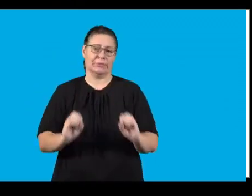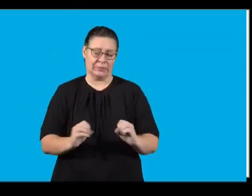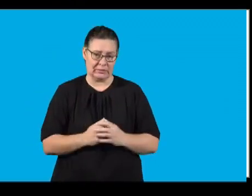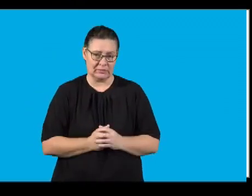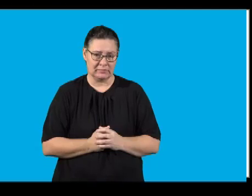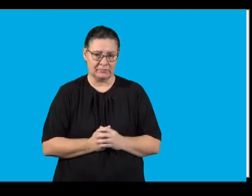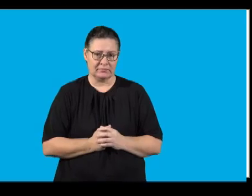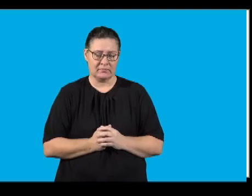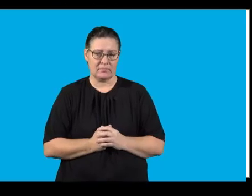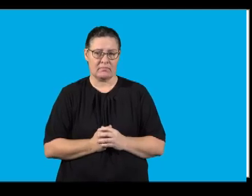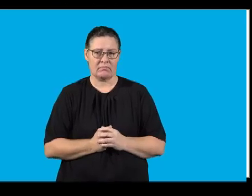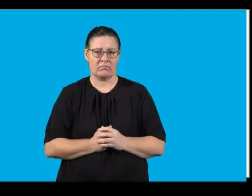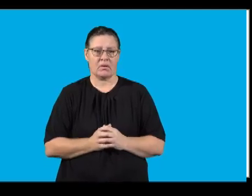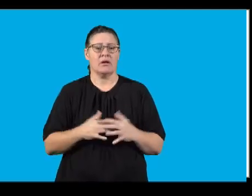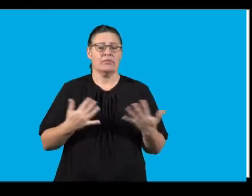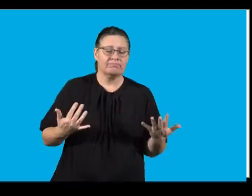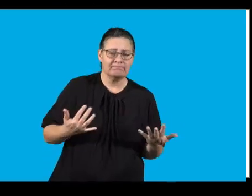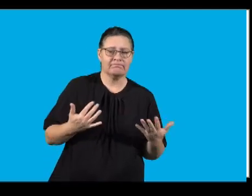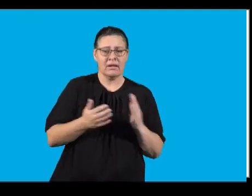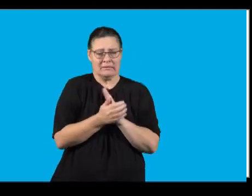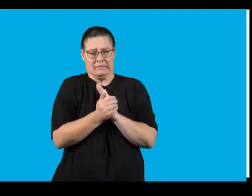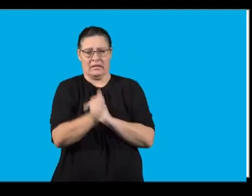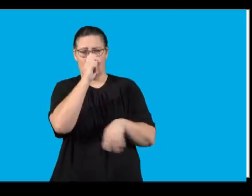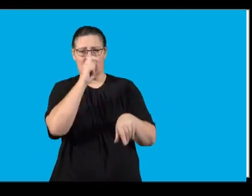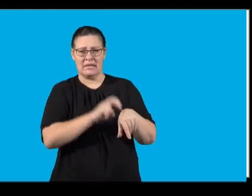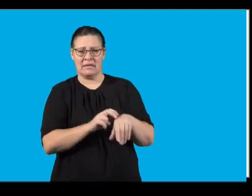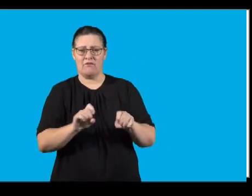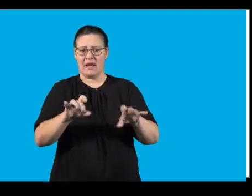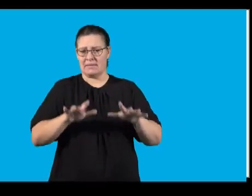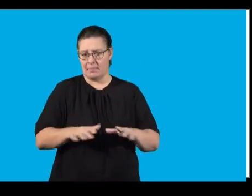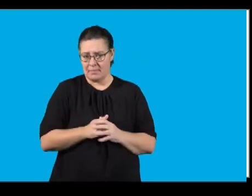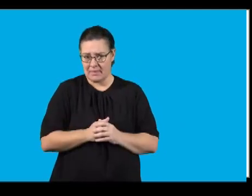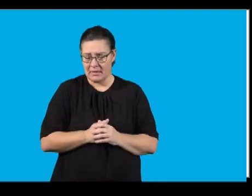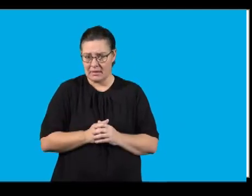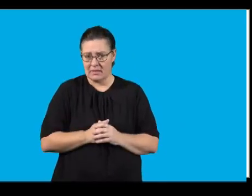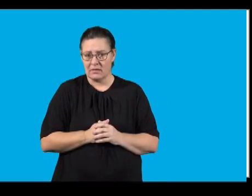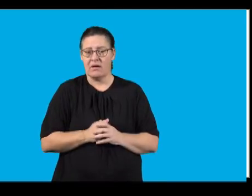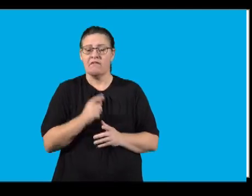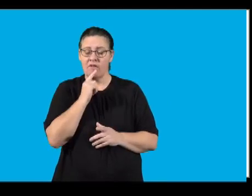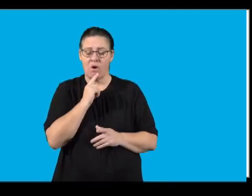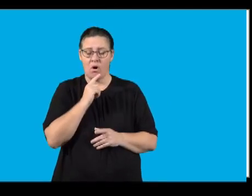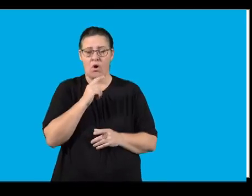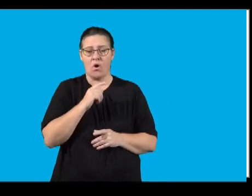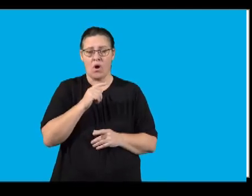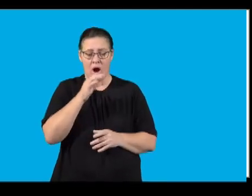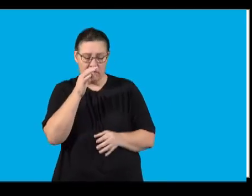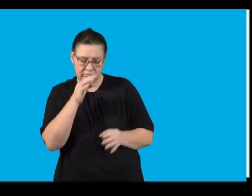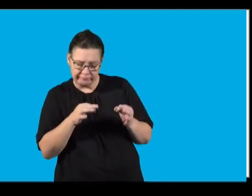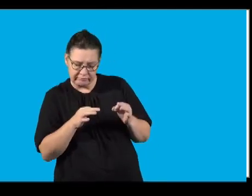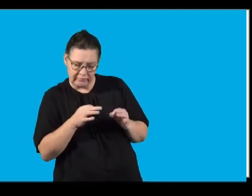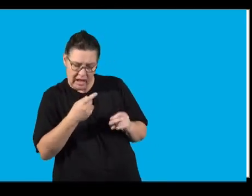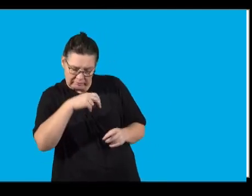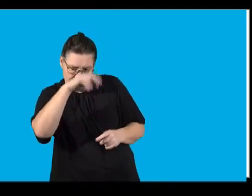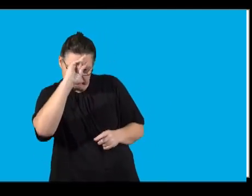all right? Now, what competency do I need for exam settings? Interpreting, analyzing, and responding to